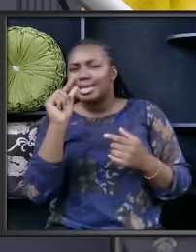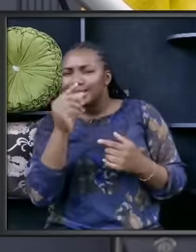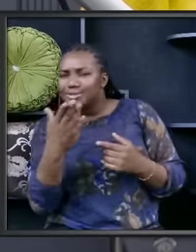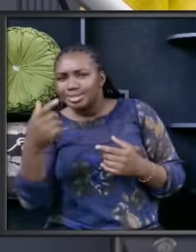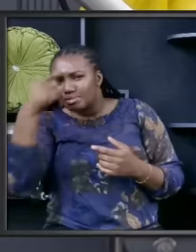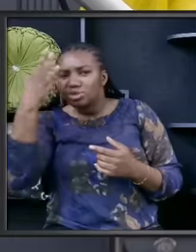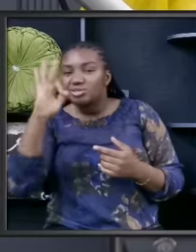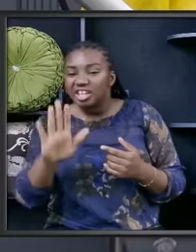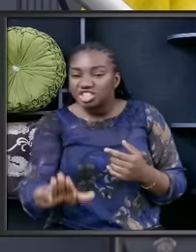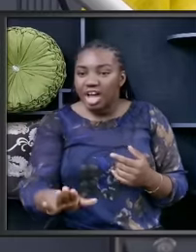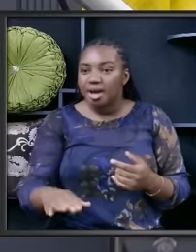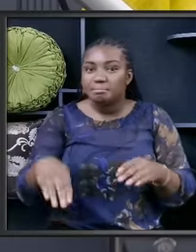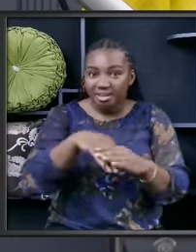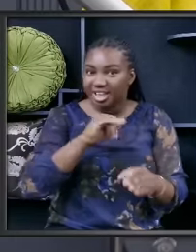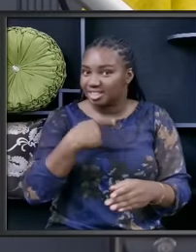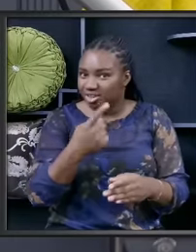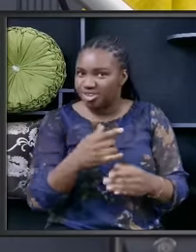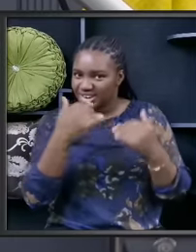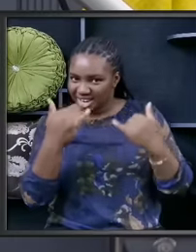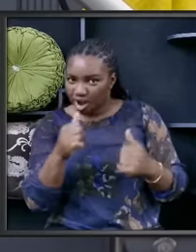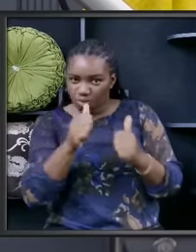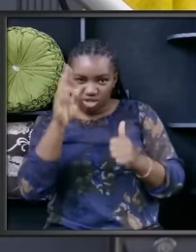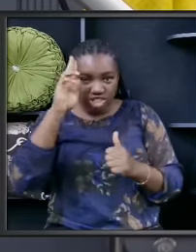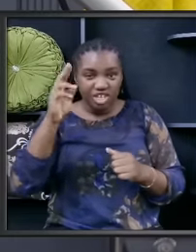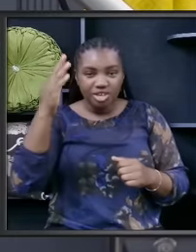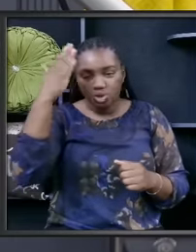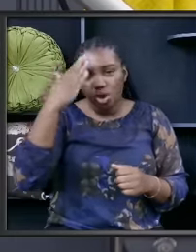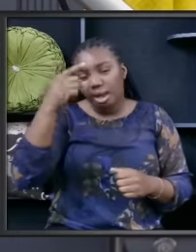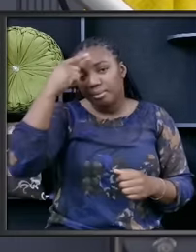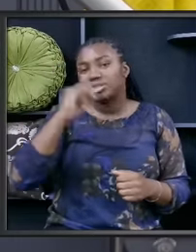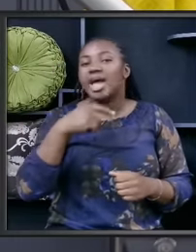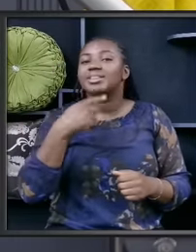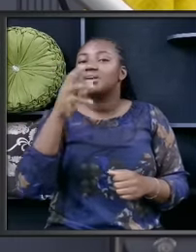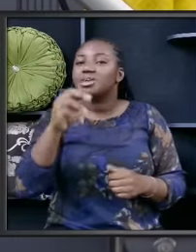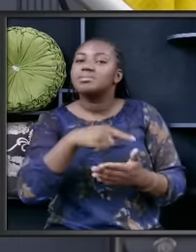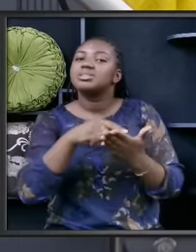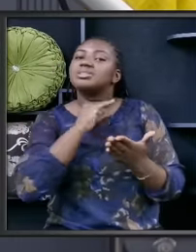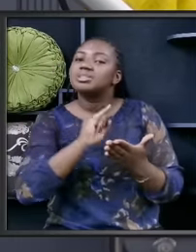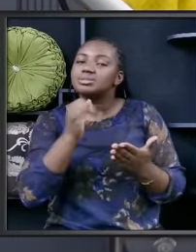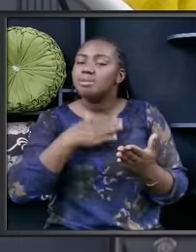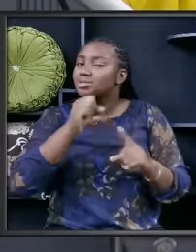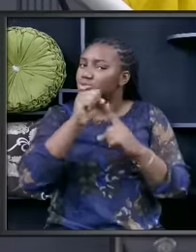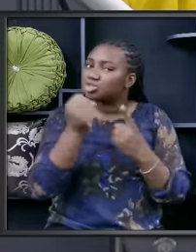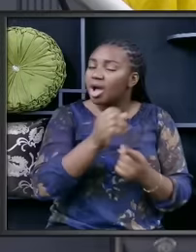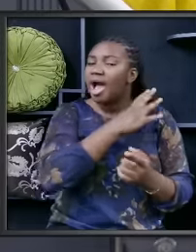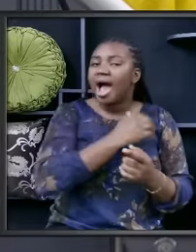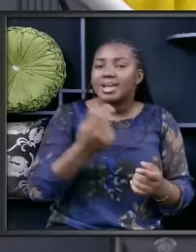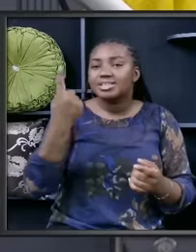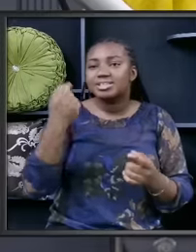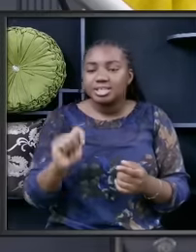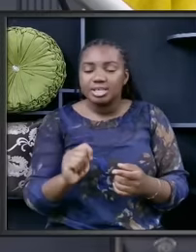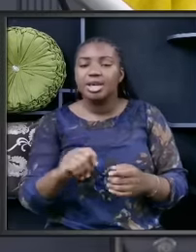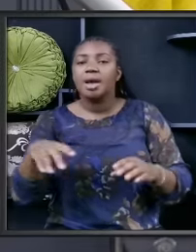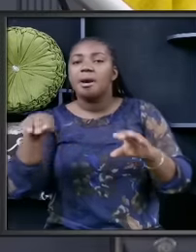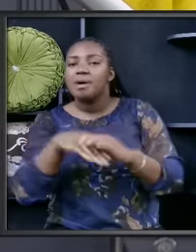tell you, now, which he know, because I tell him, say, this is my situation, the marriage gave birth